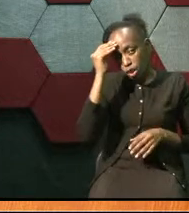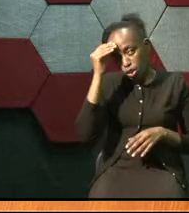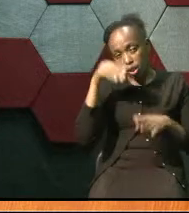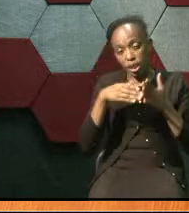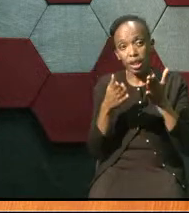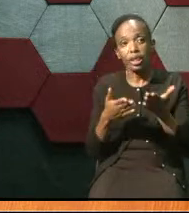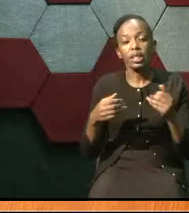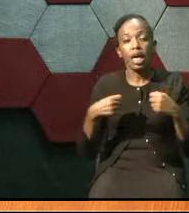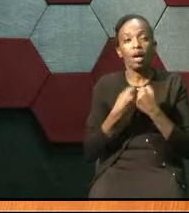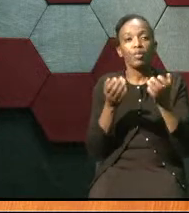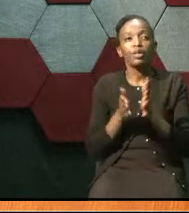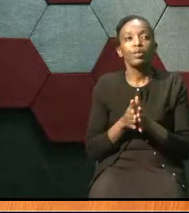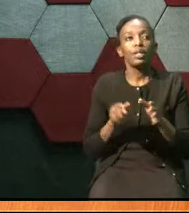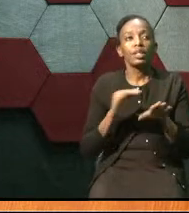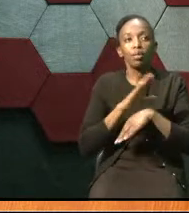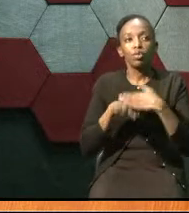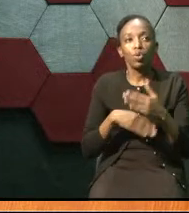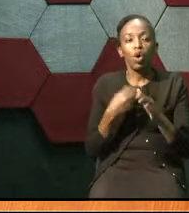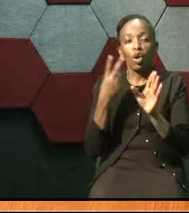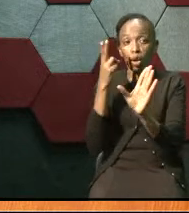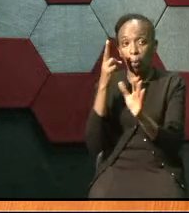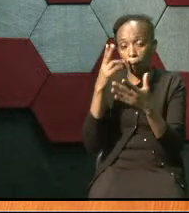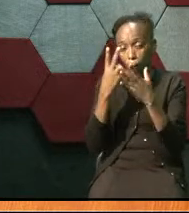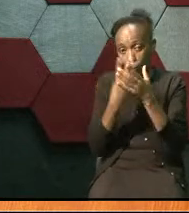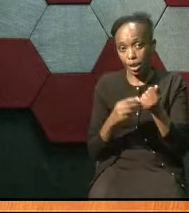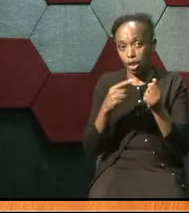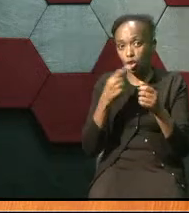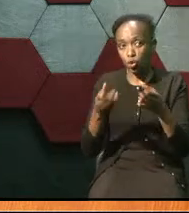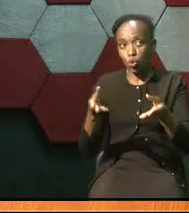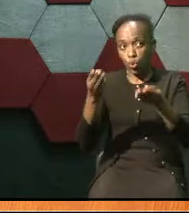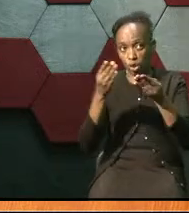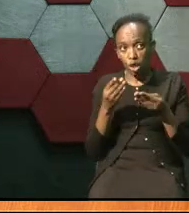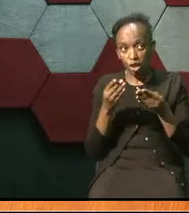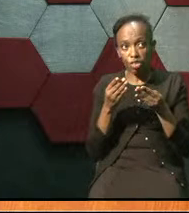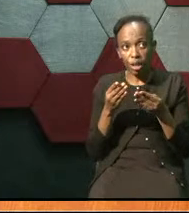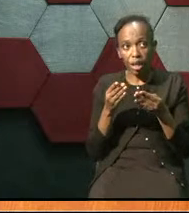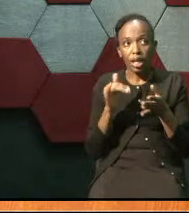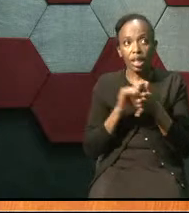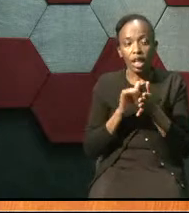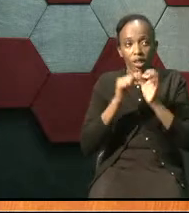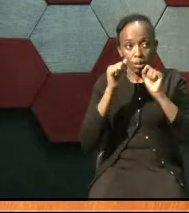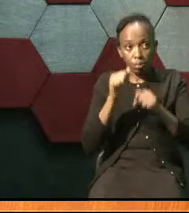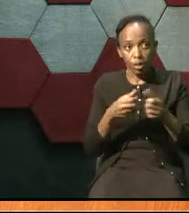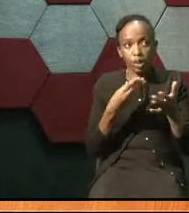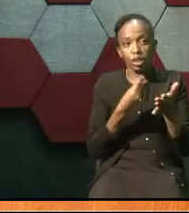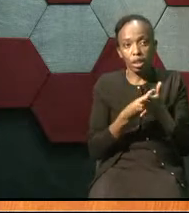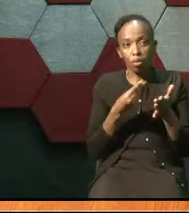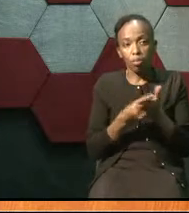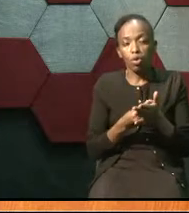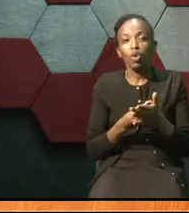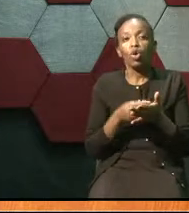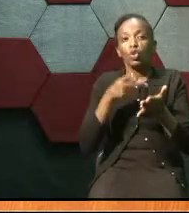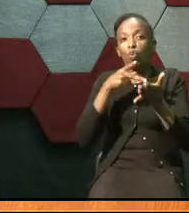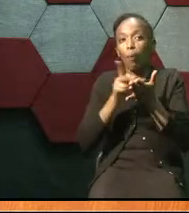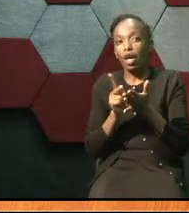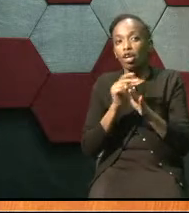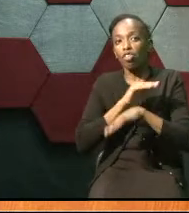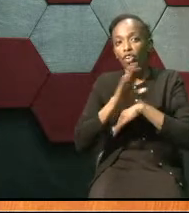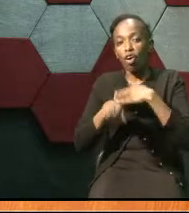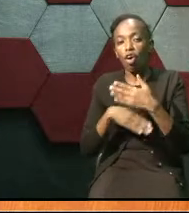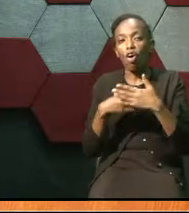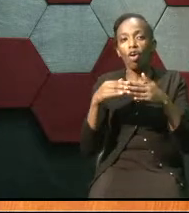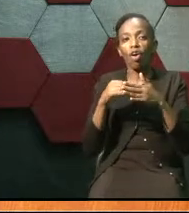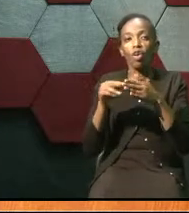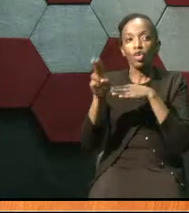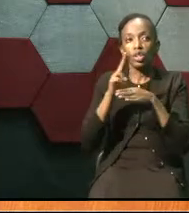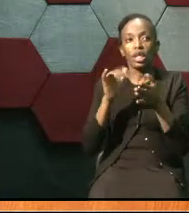this event. And to all our partners who gave us cash so that we could pay for the expenses that made this possible.